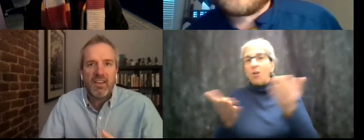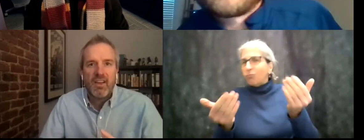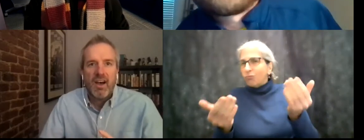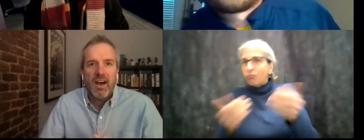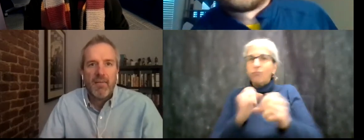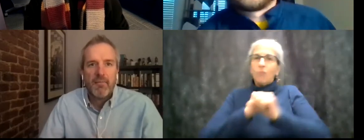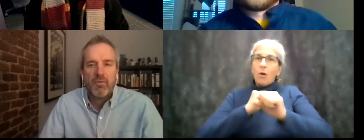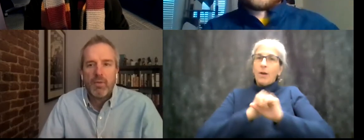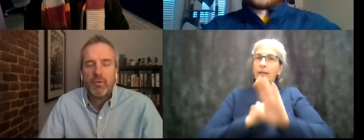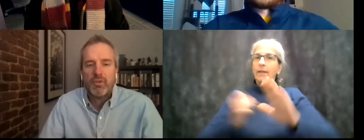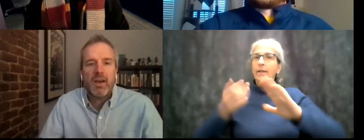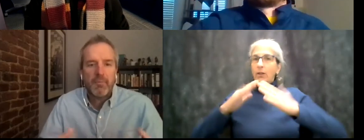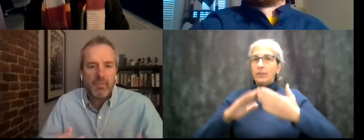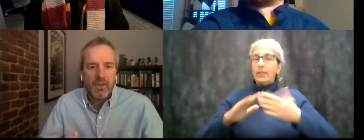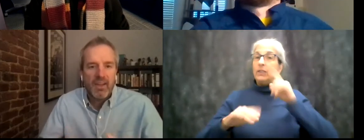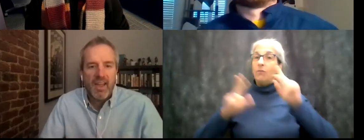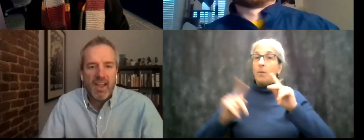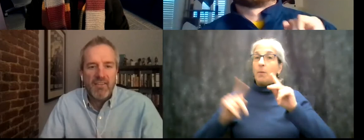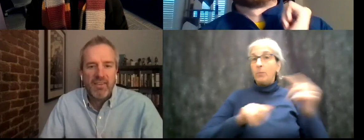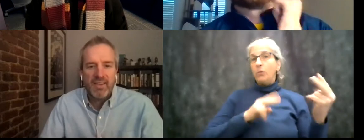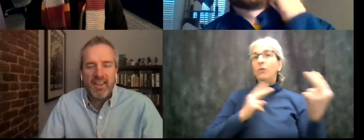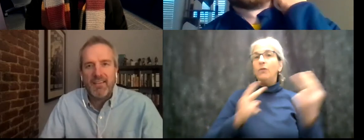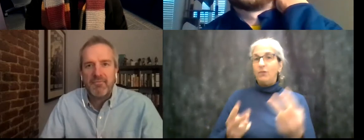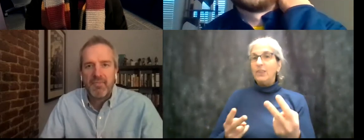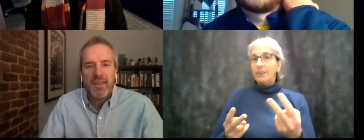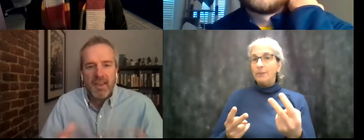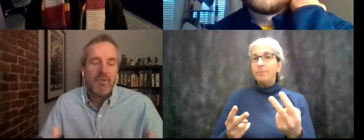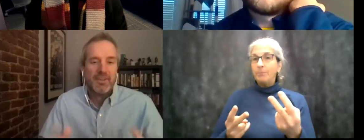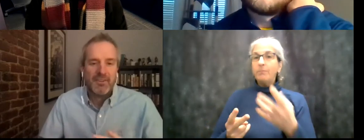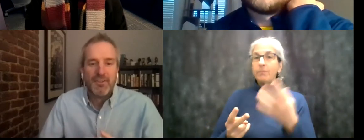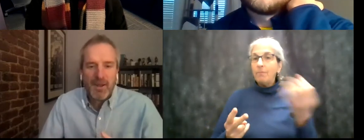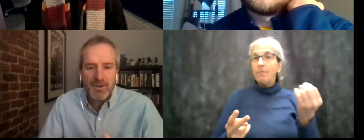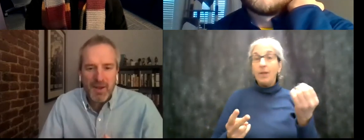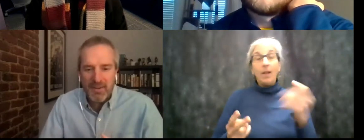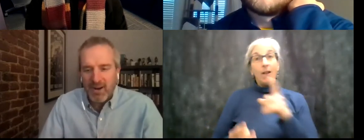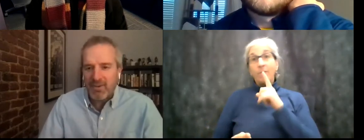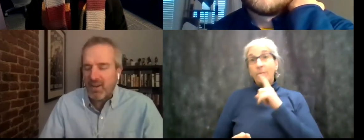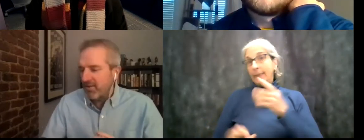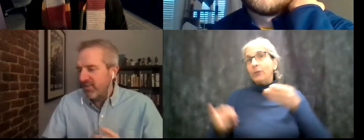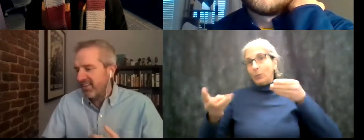cities for people to come and visit and really just to spend your